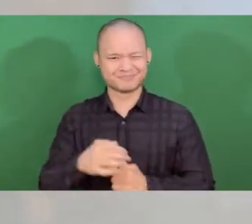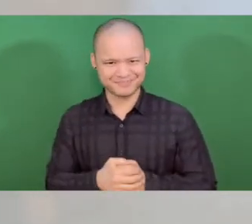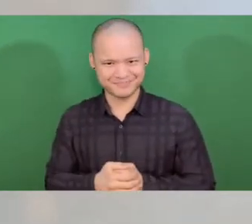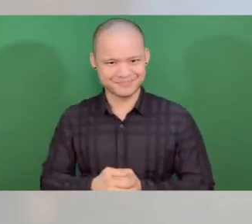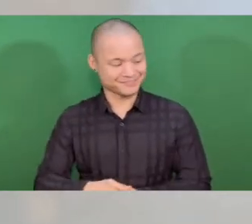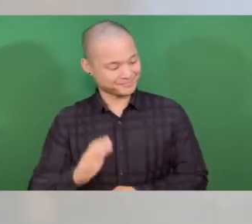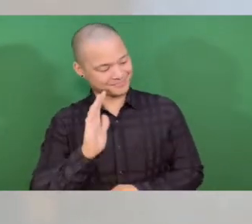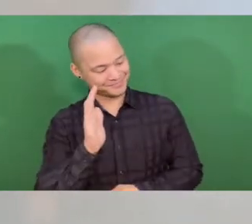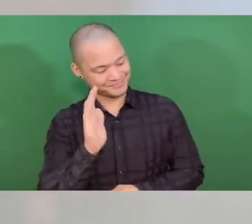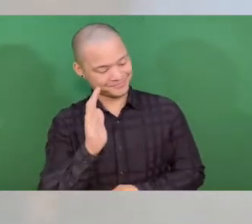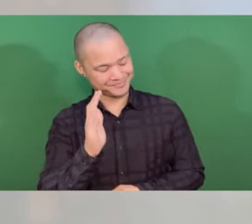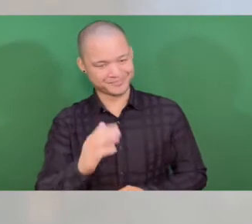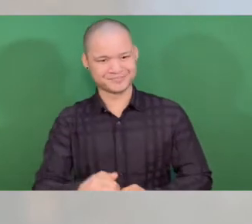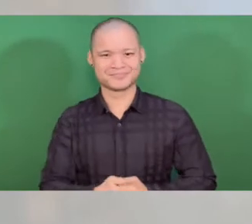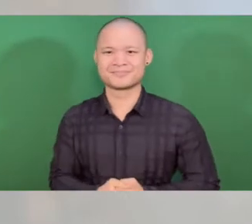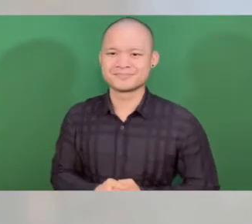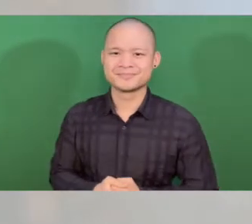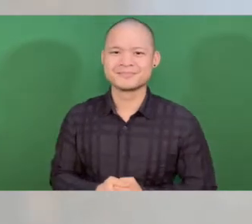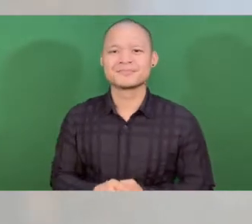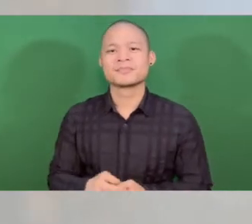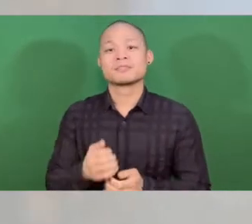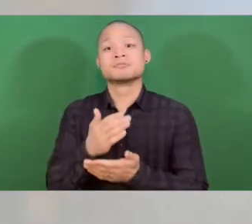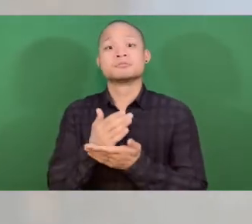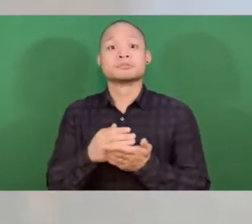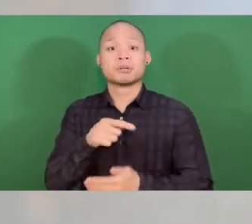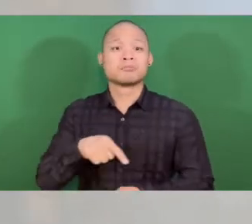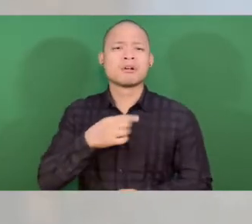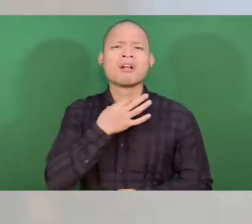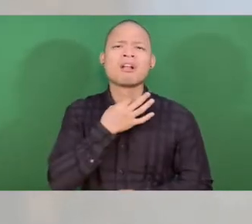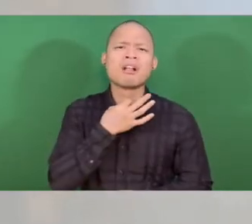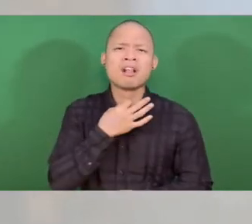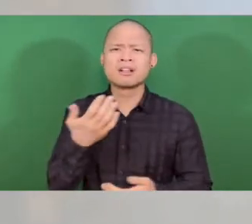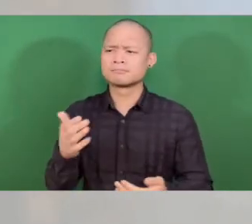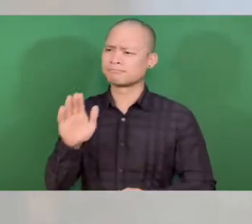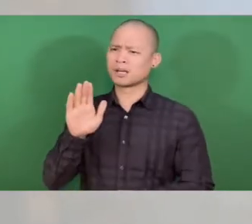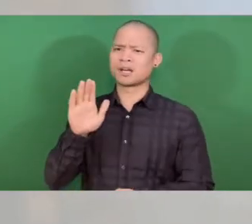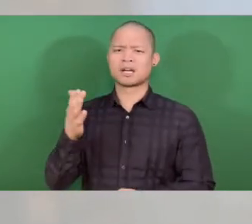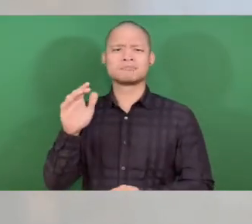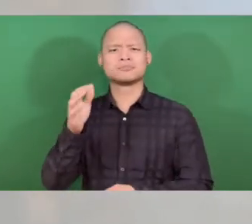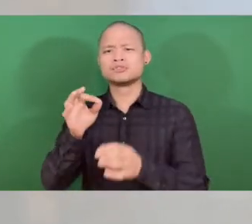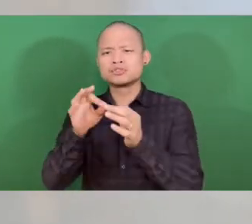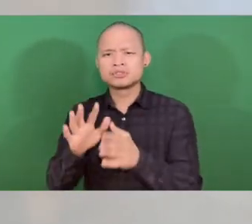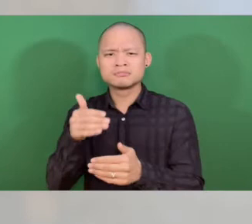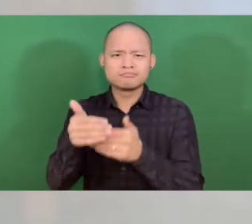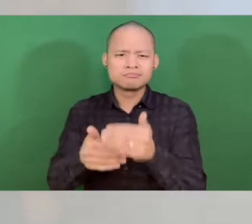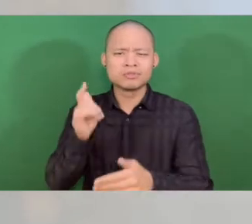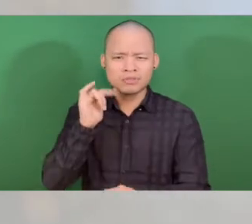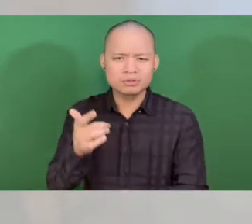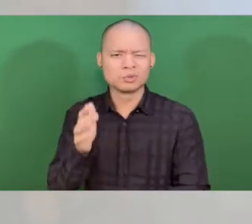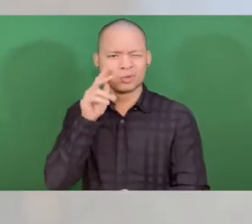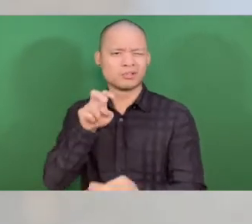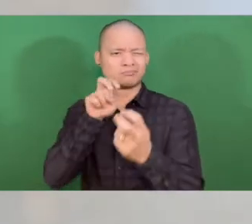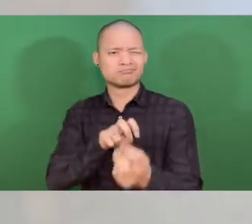Some of you might be curious about our ASL interpreters, and so later on I'll be sitting down with them to chat about